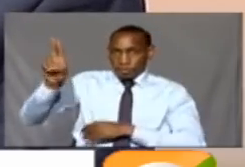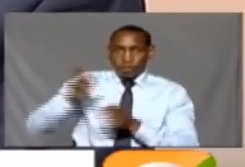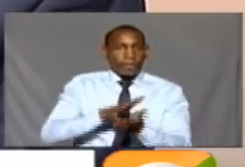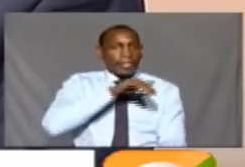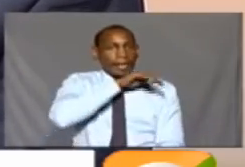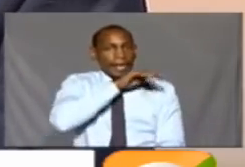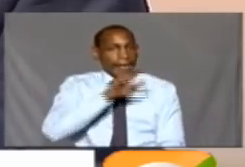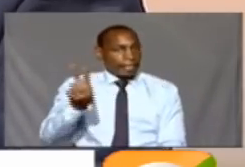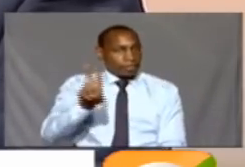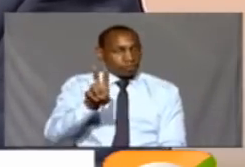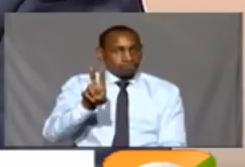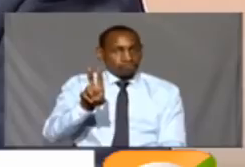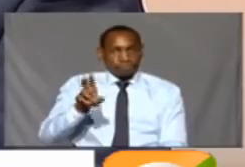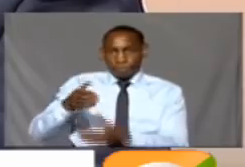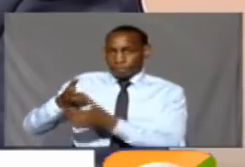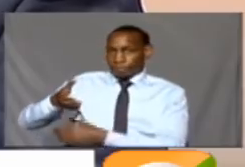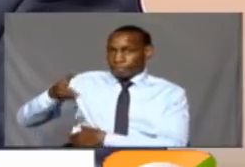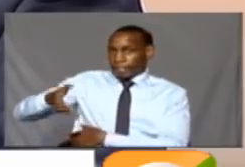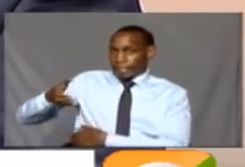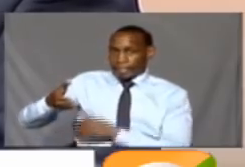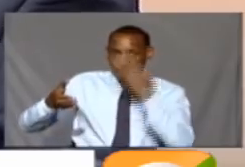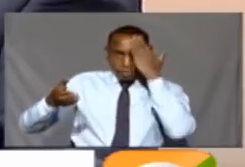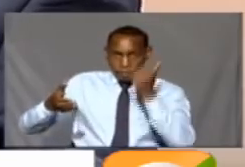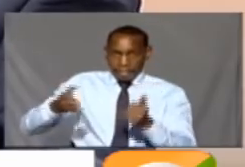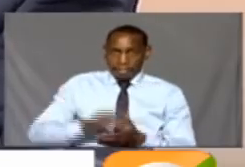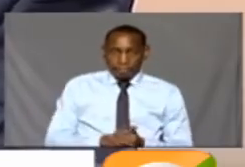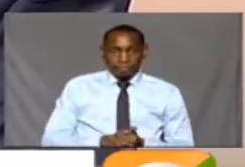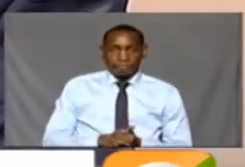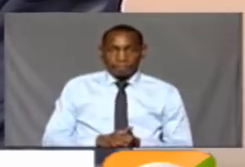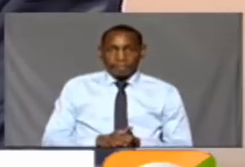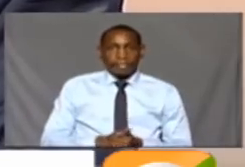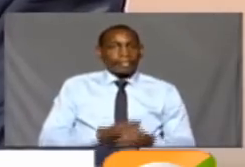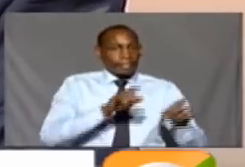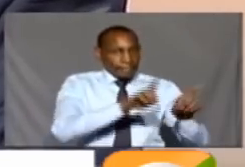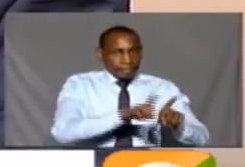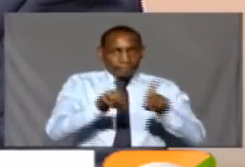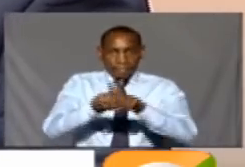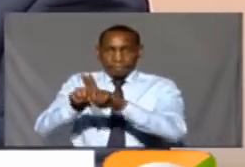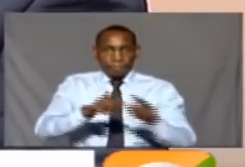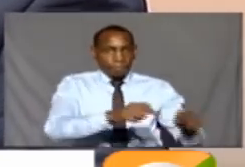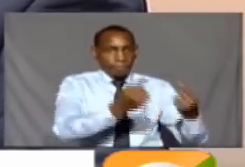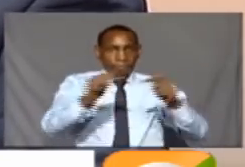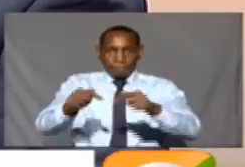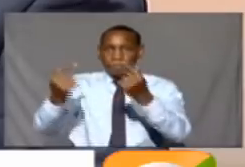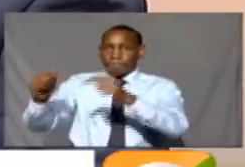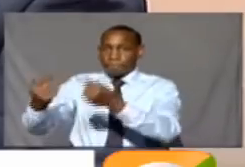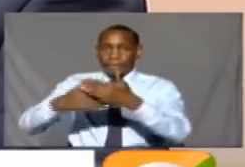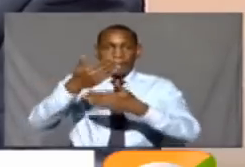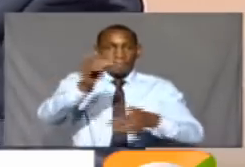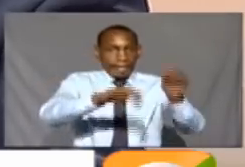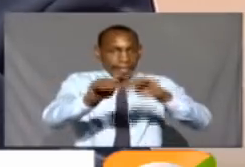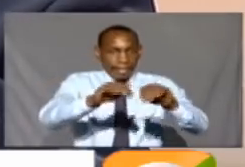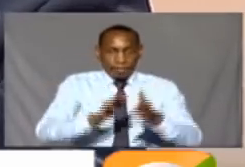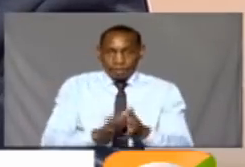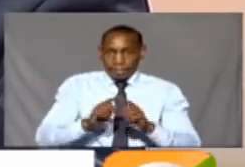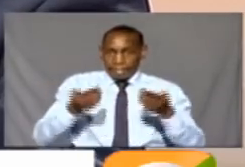Odinga to the handshake was because of those series of conflicts born out of elections. But